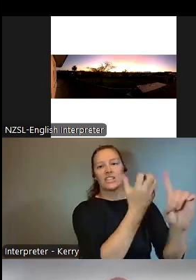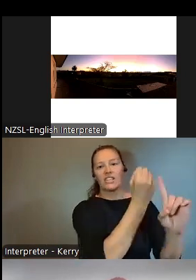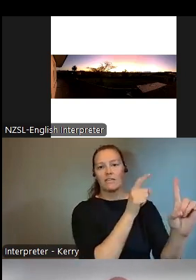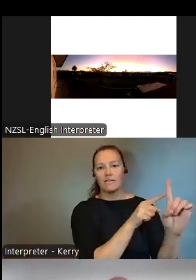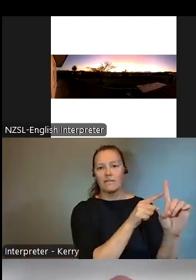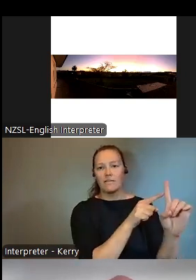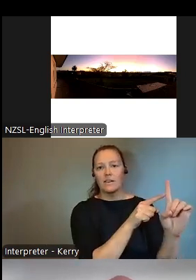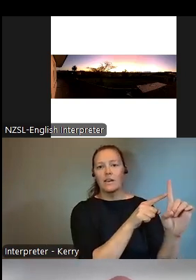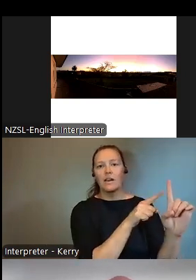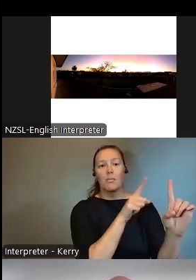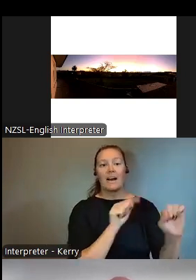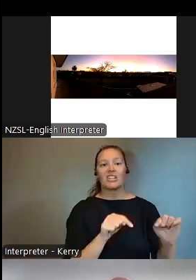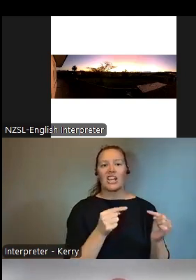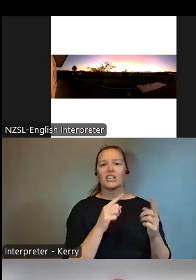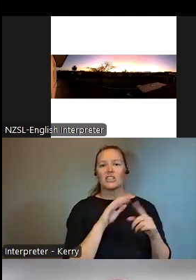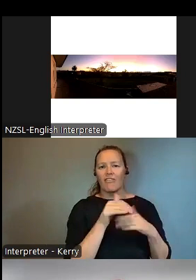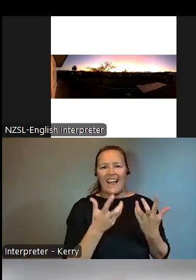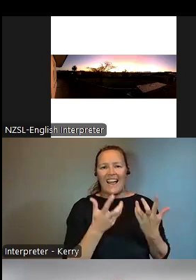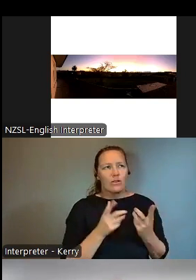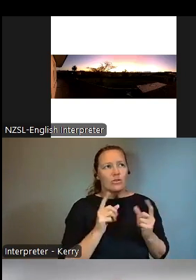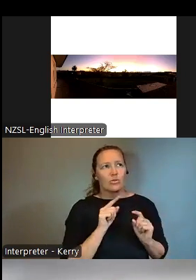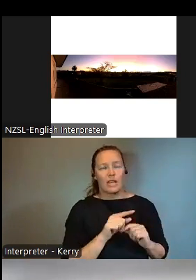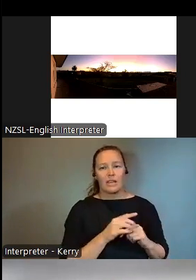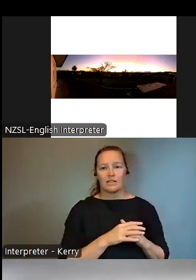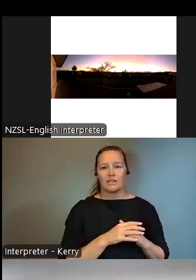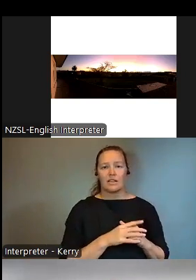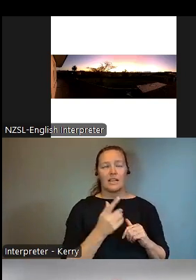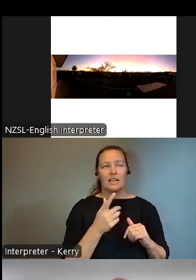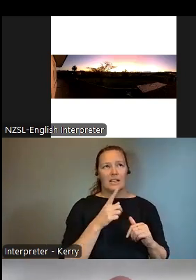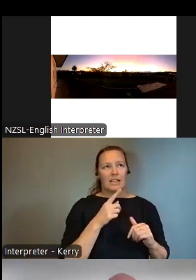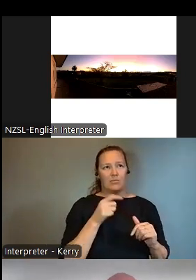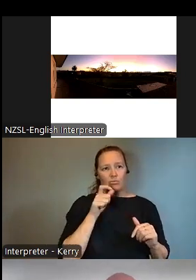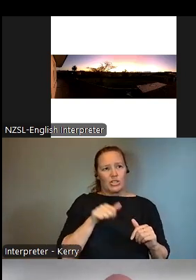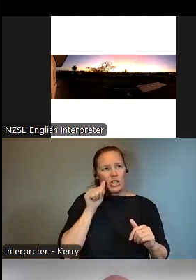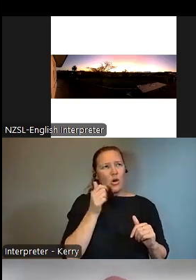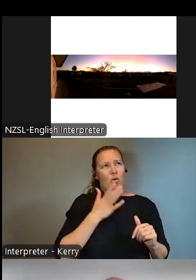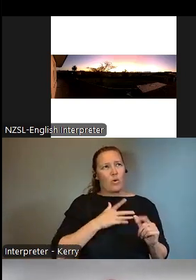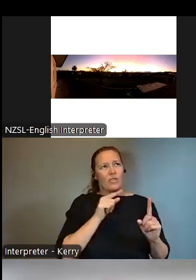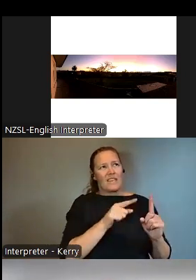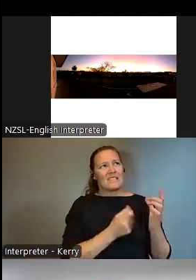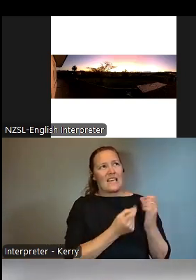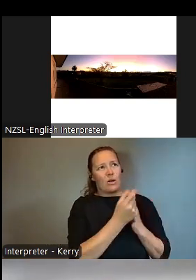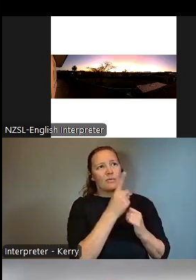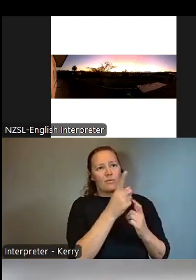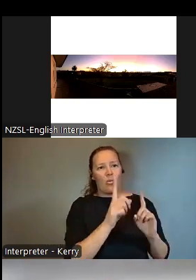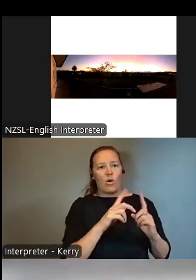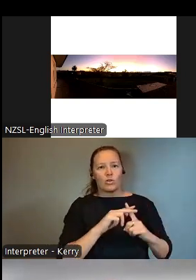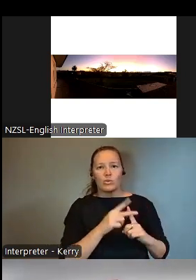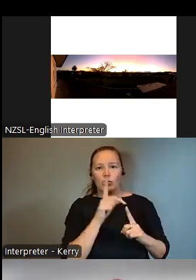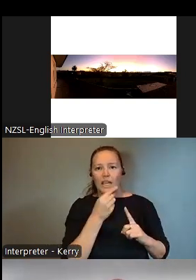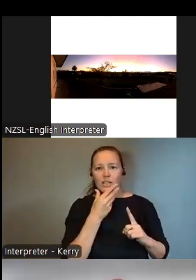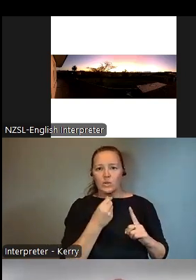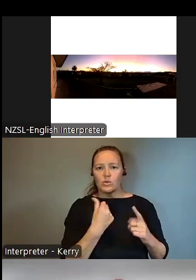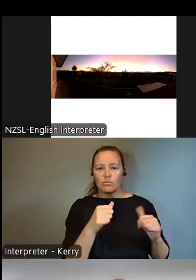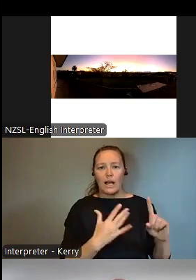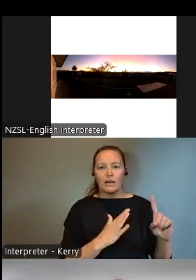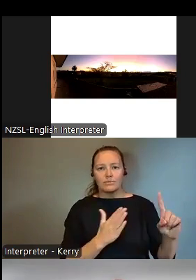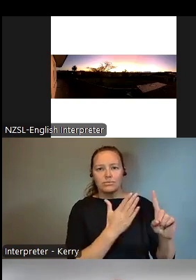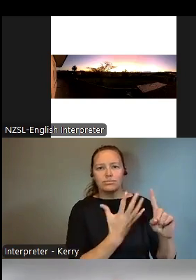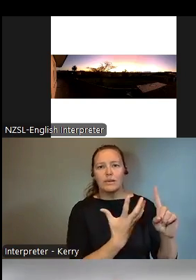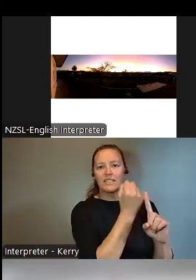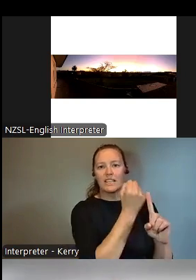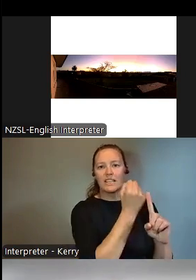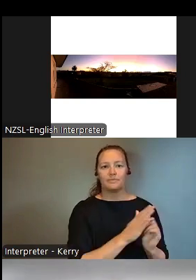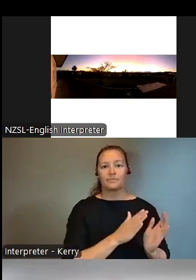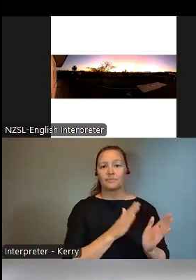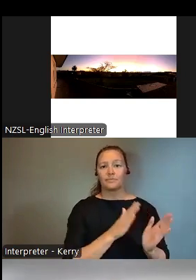challenge for them is how to do it. I know I want to achieve these outcomes, but what's the tool that's going to let me do that? The people to